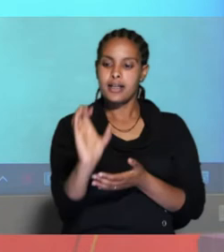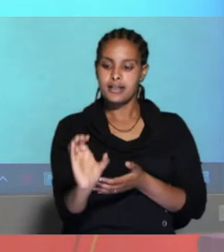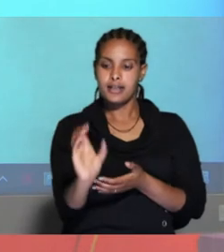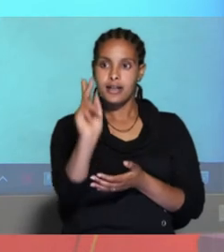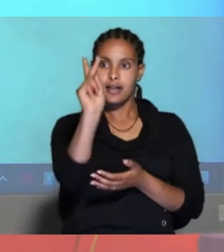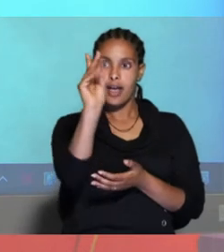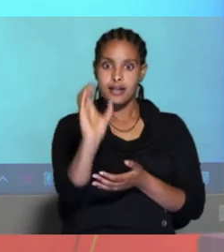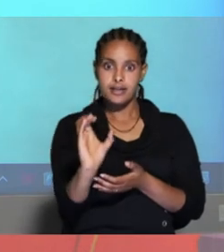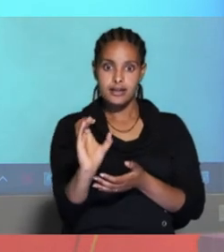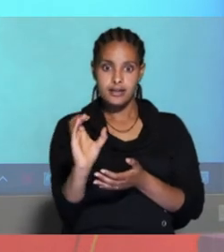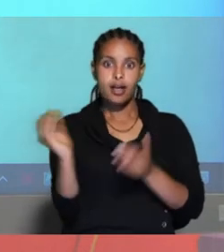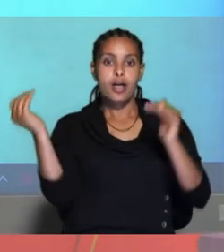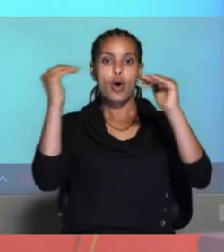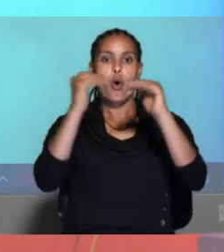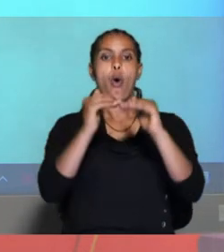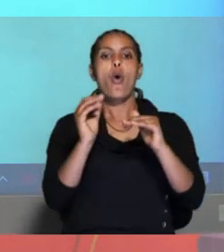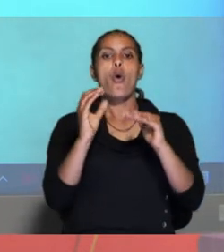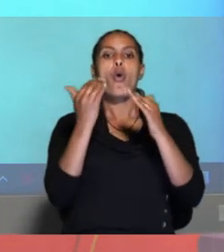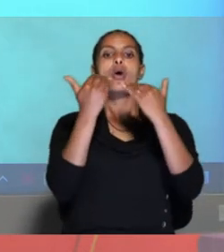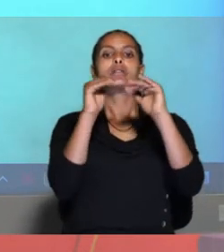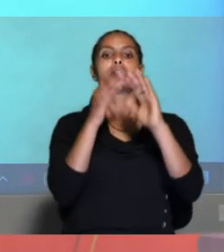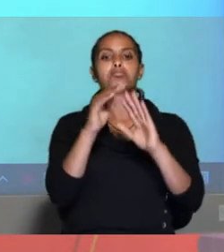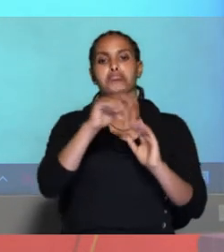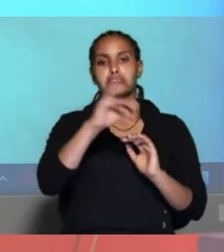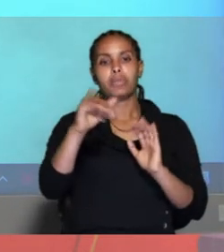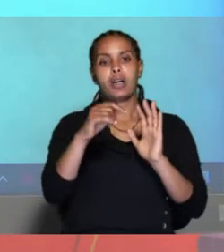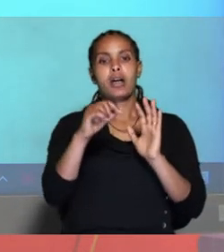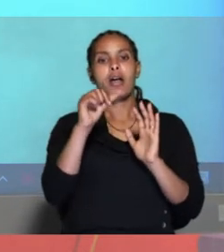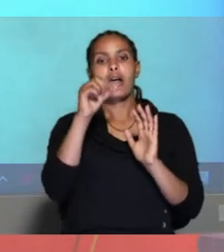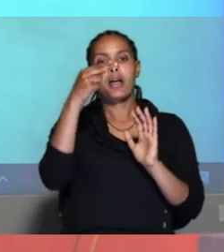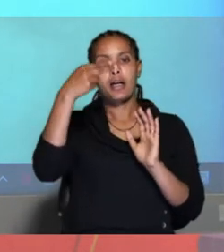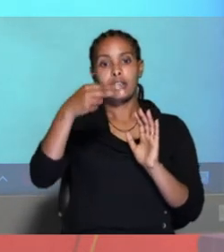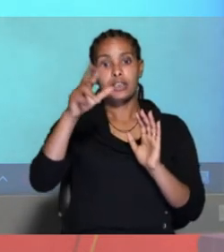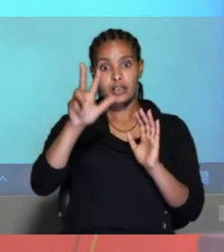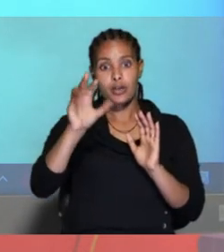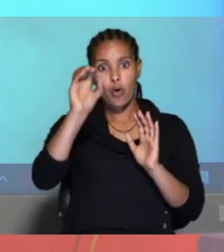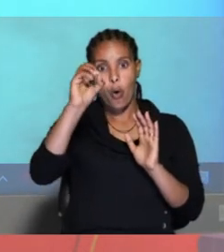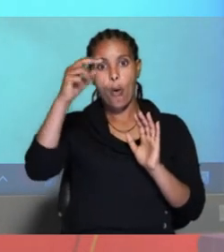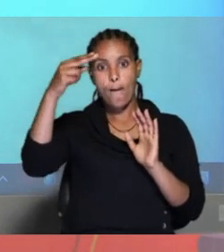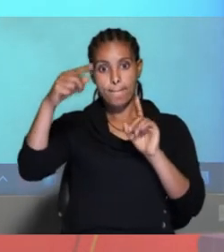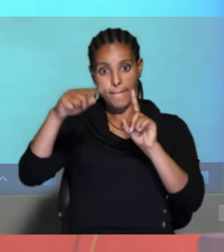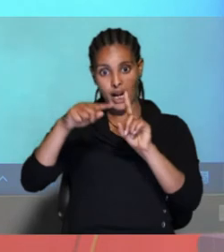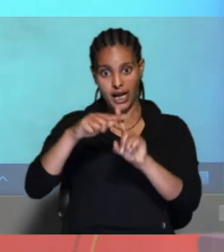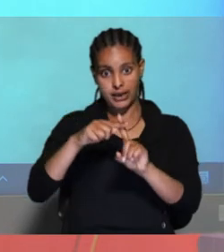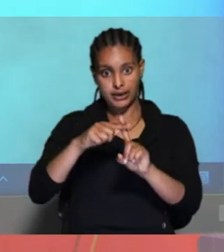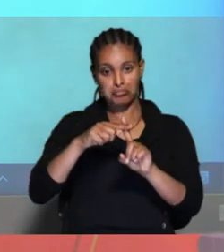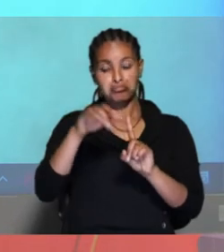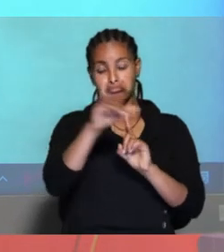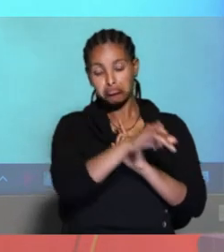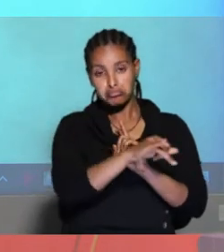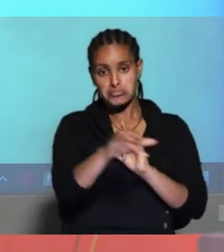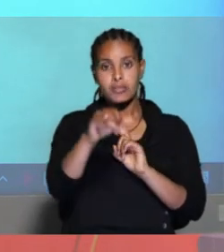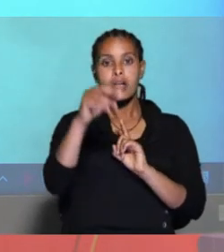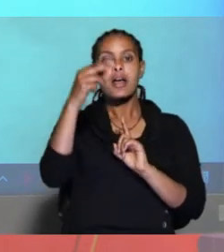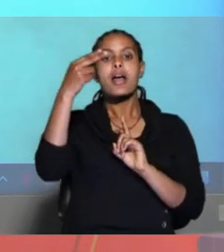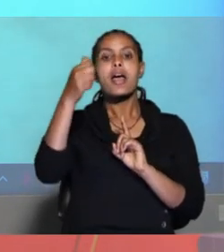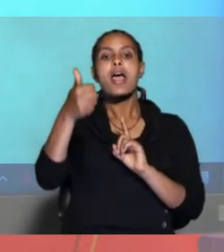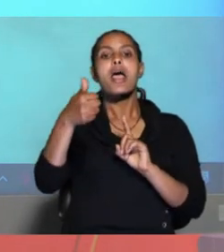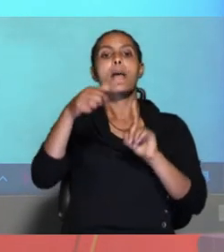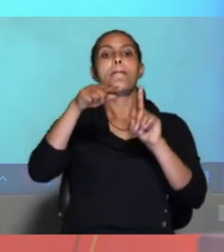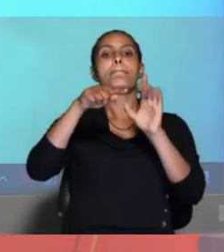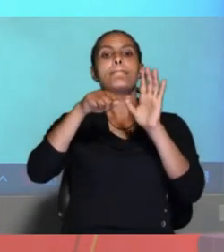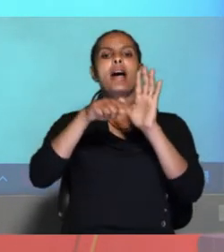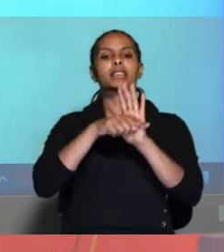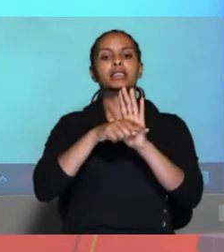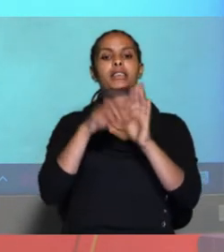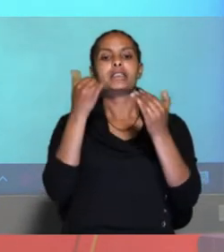Kc equal concentration of hydronium ion H3O plus times concentration of A minus